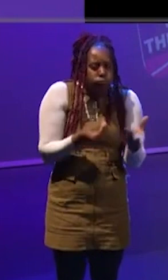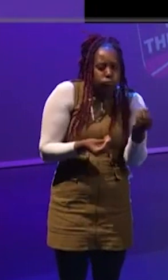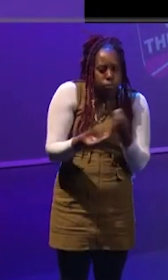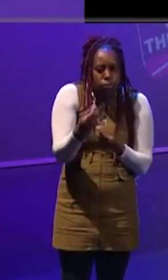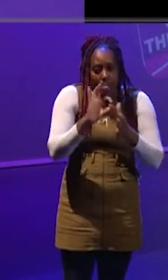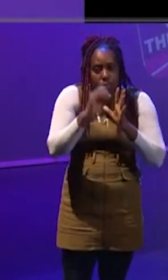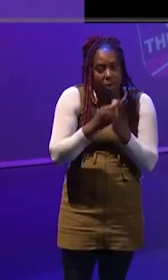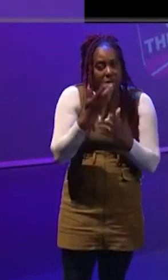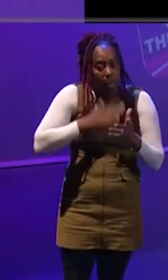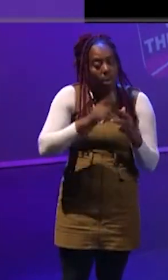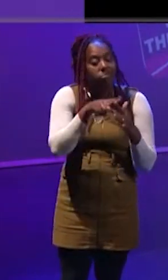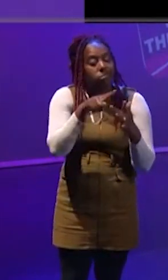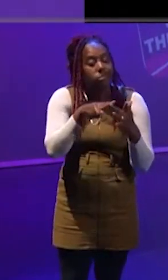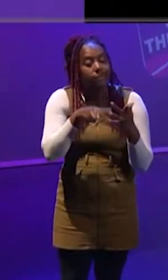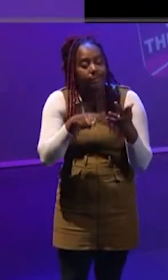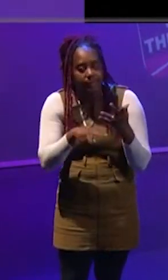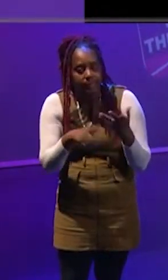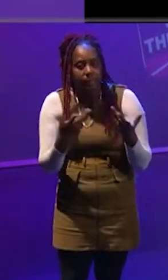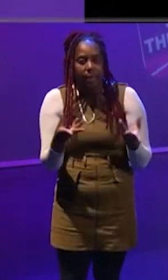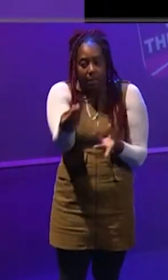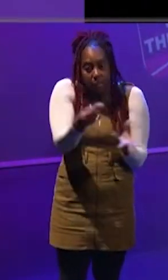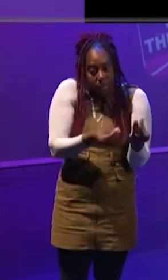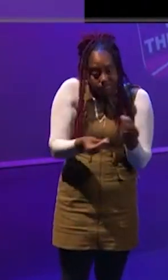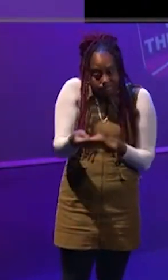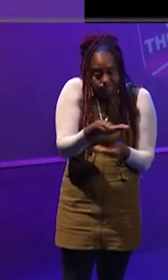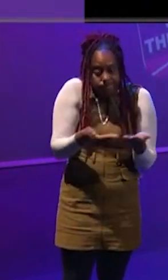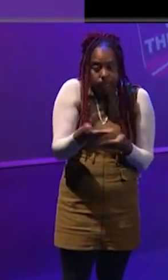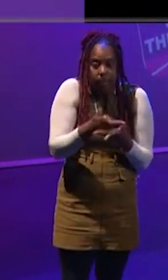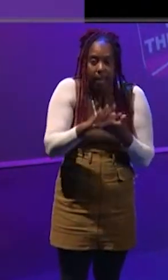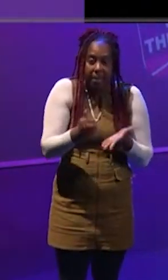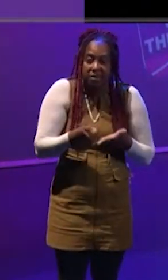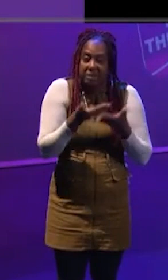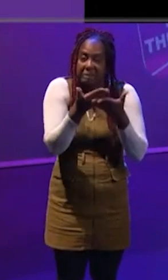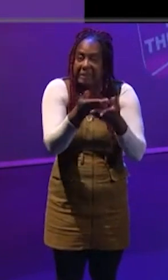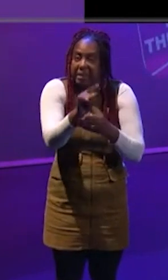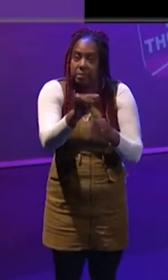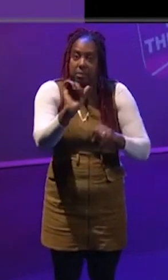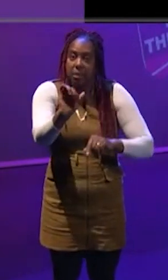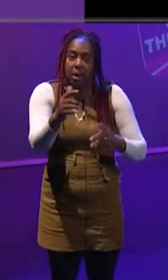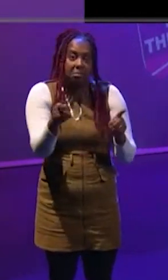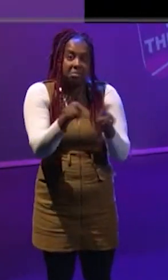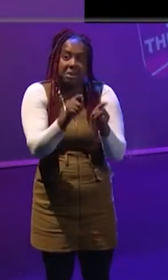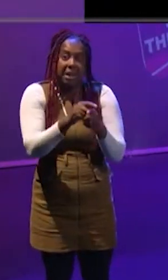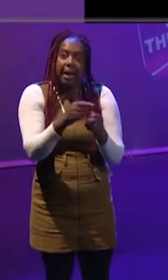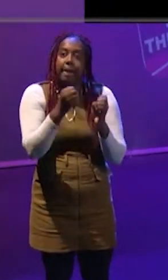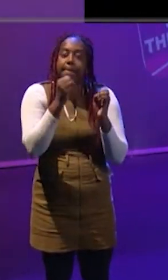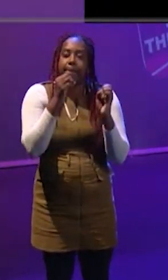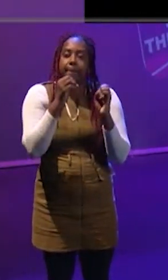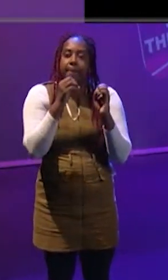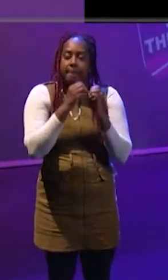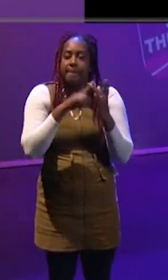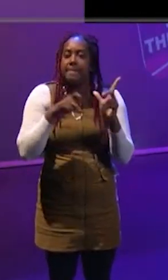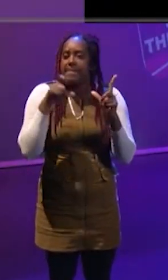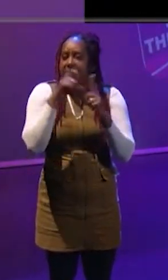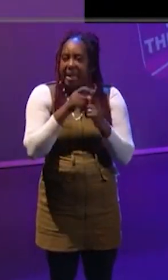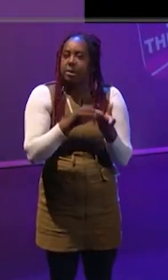the projects that we were working on. And then also just started to submit some ACE bids, Arts Council England bids. And as they started